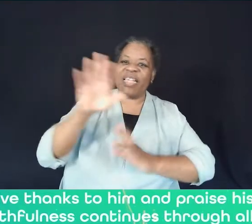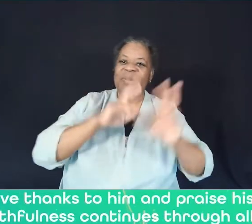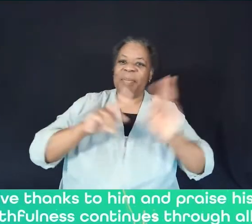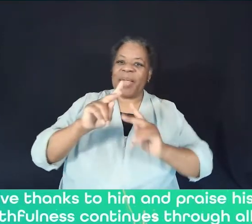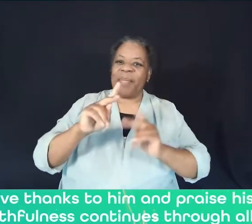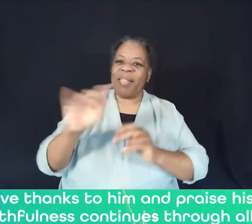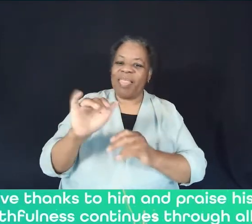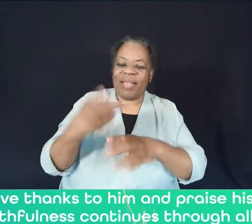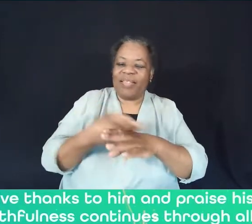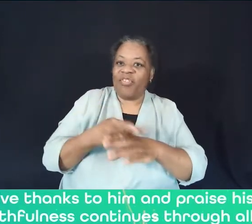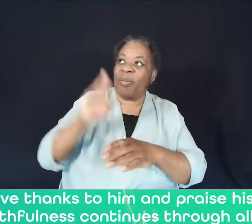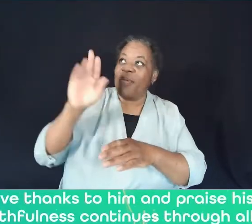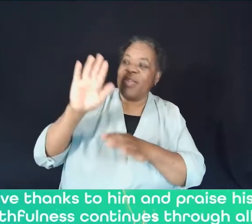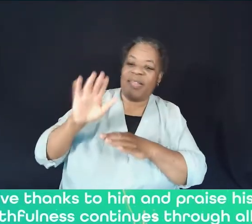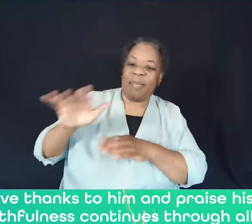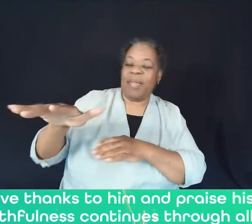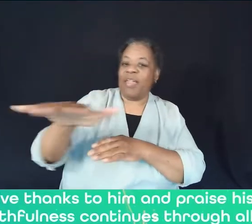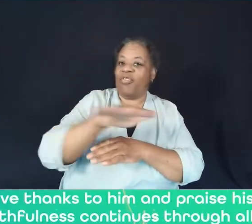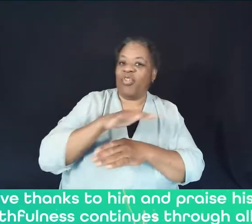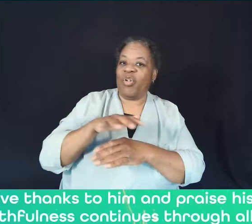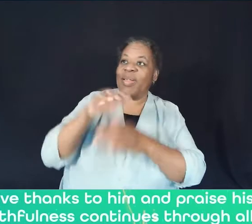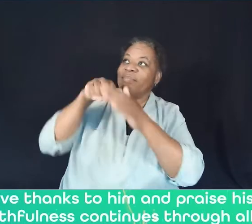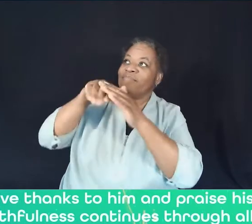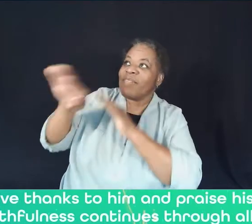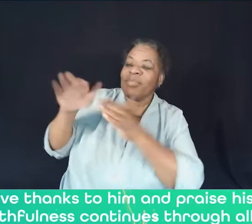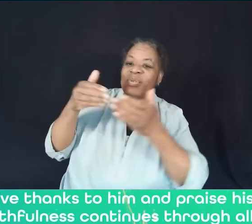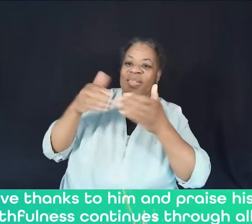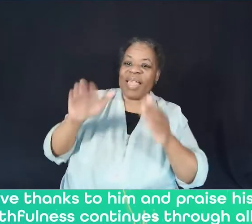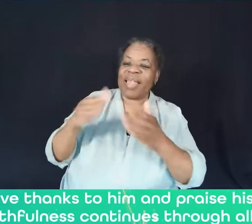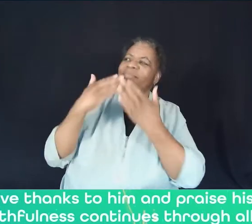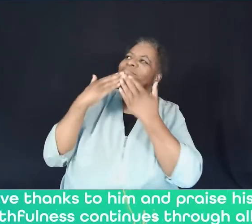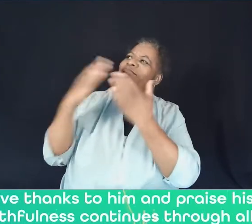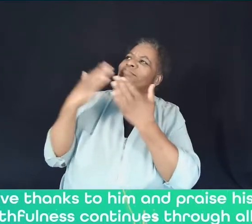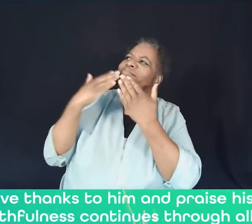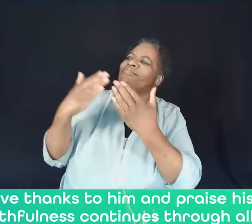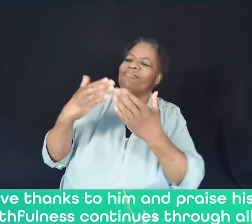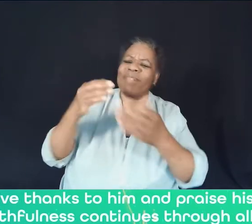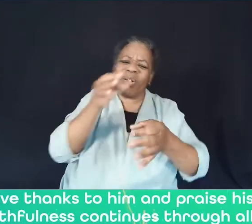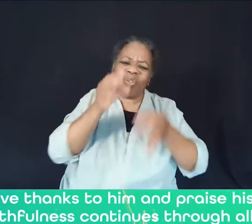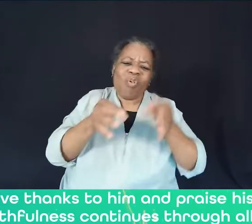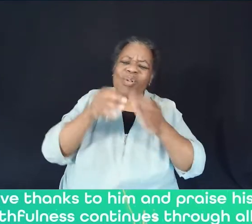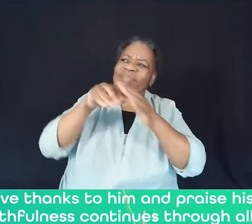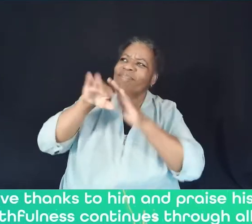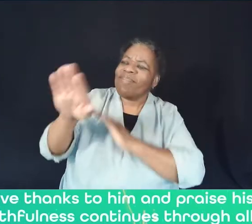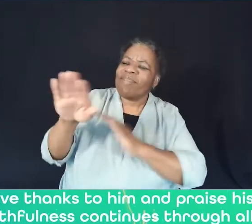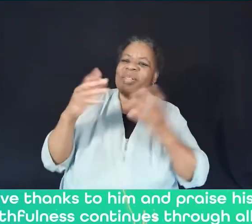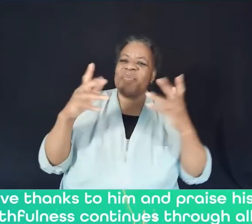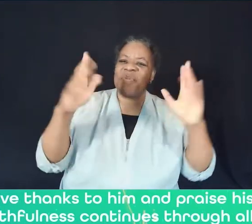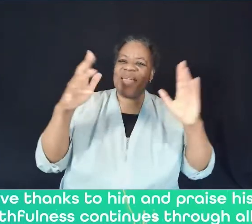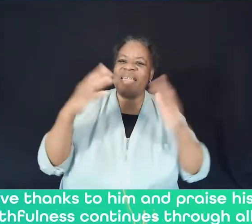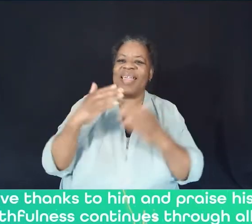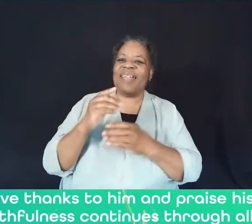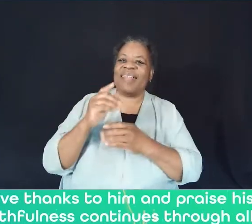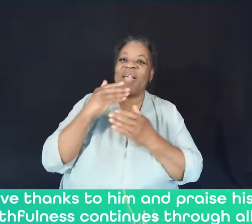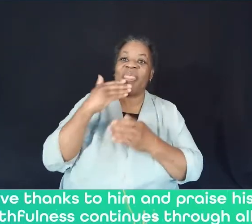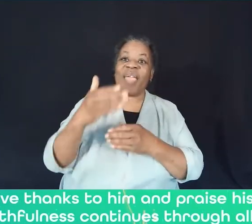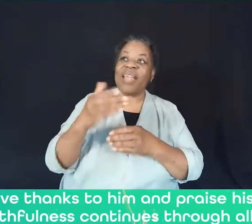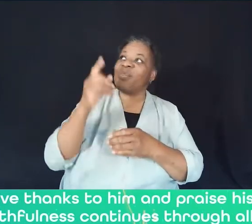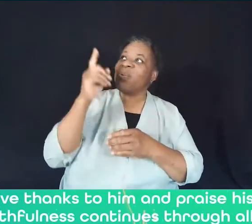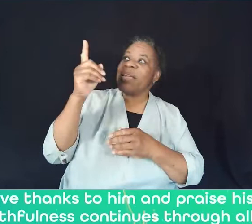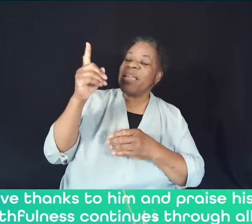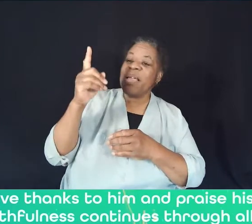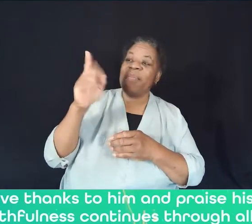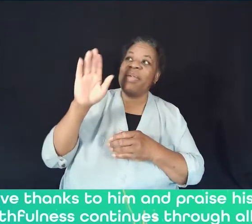pasture. Enter his gates with thanksgiving and his courts with praise. Give thanks to him and praise his